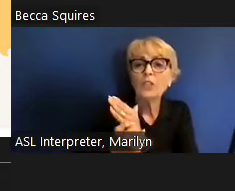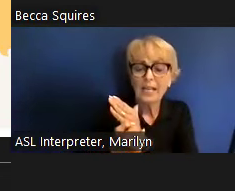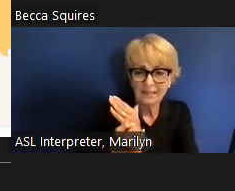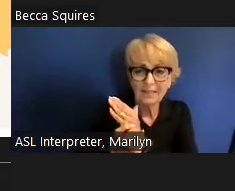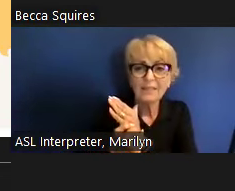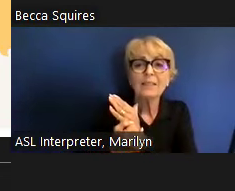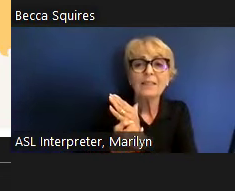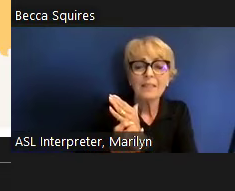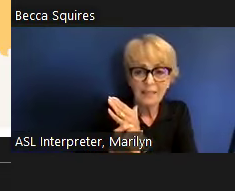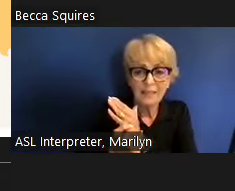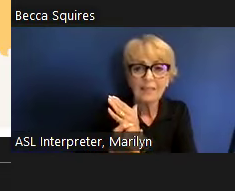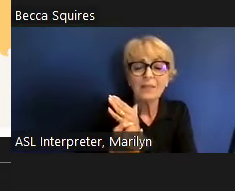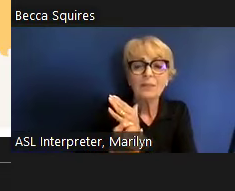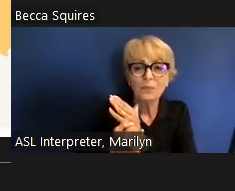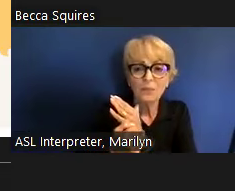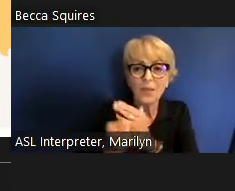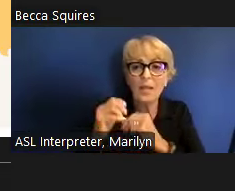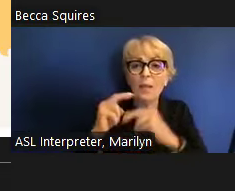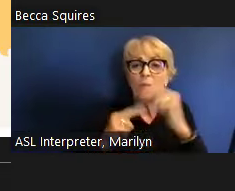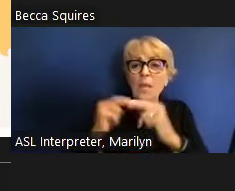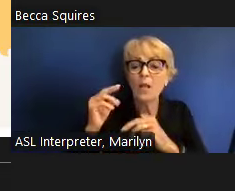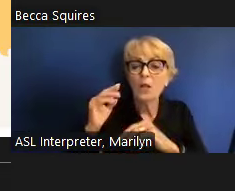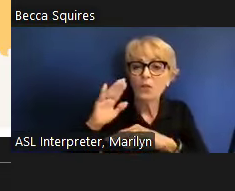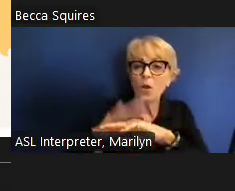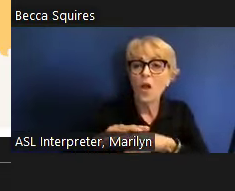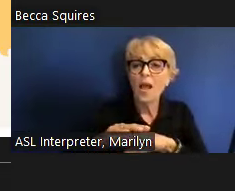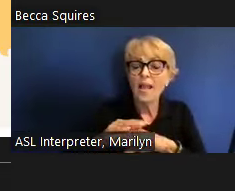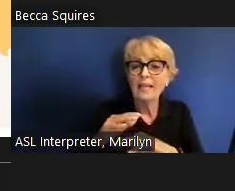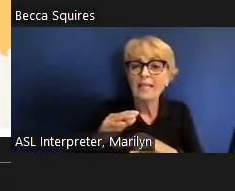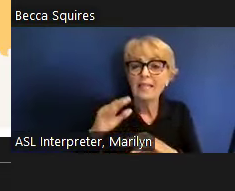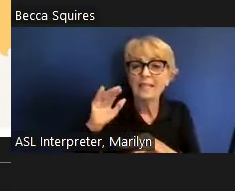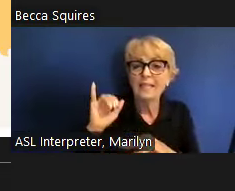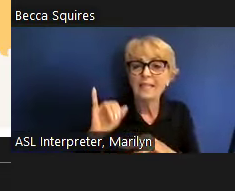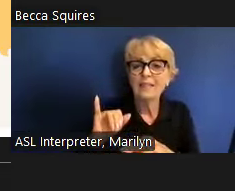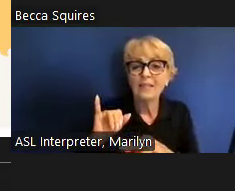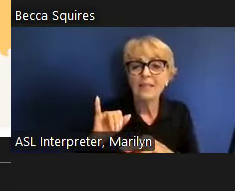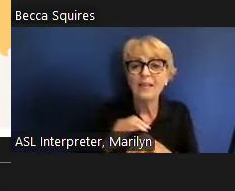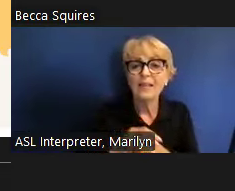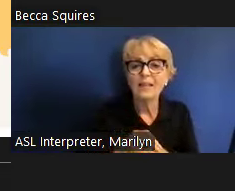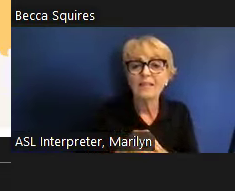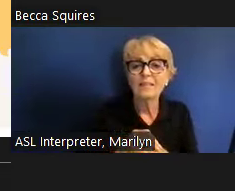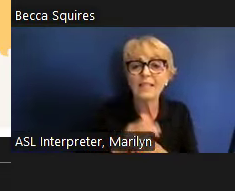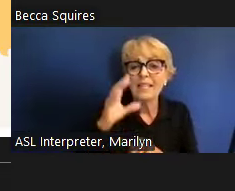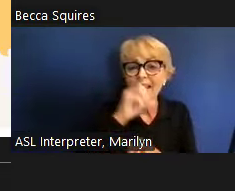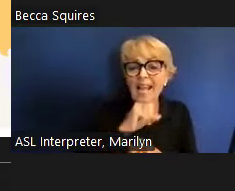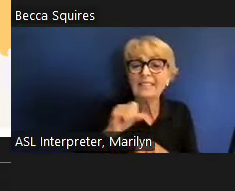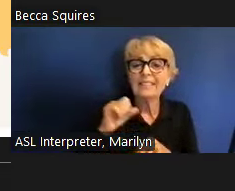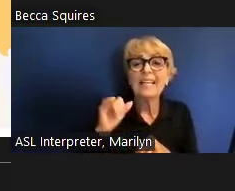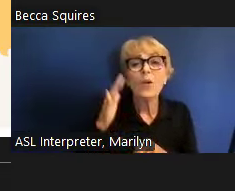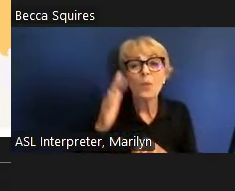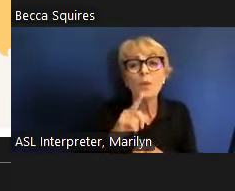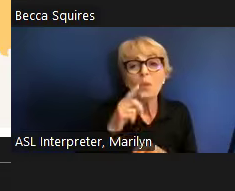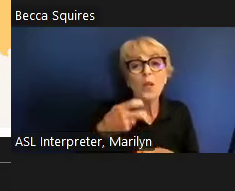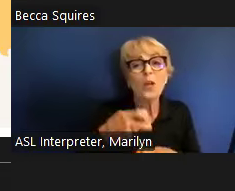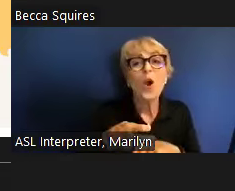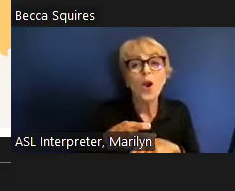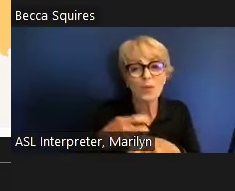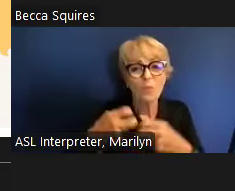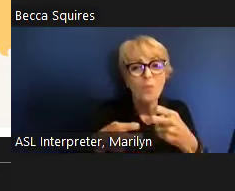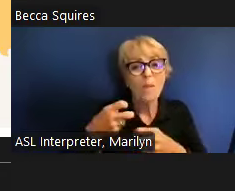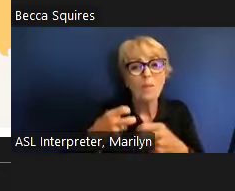that was built on the guess that this is going to be a really hard problem to